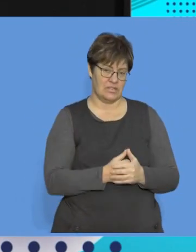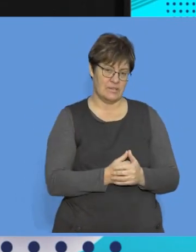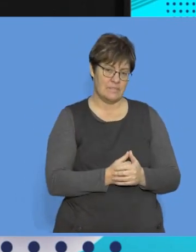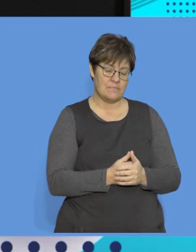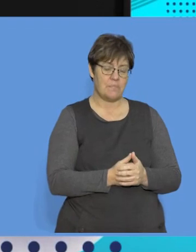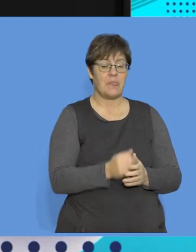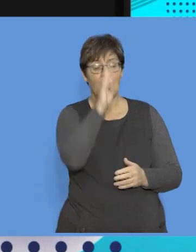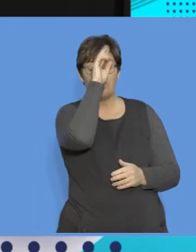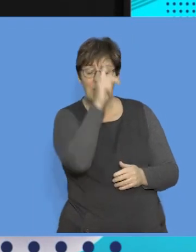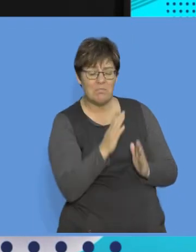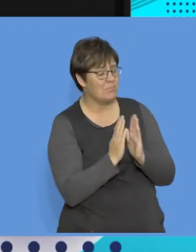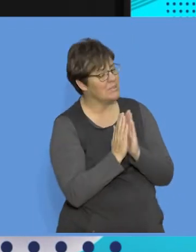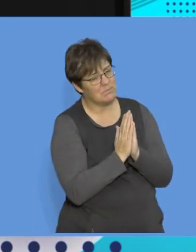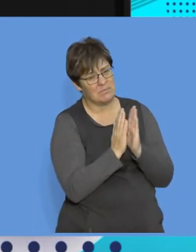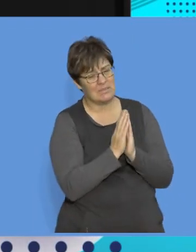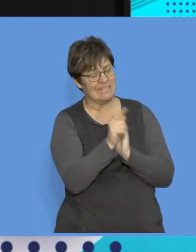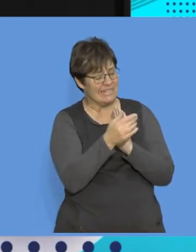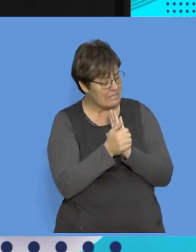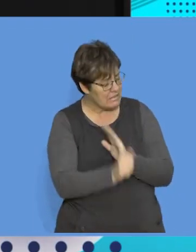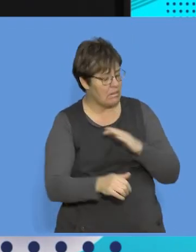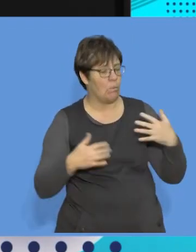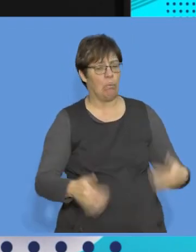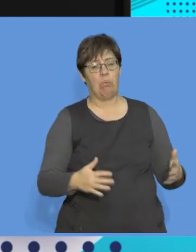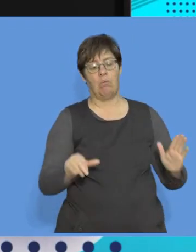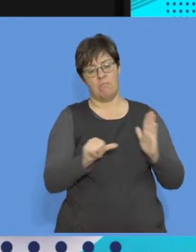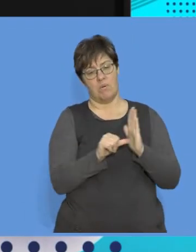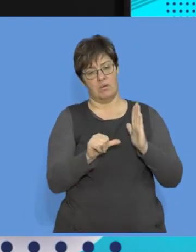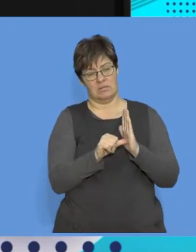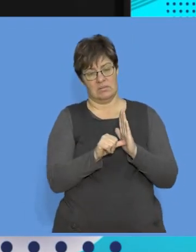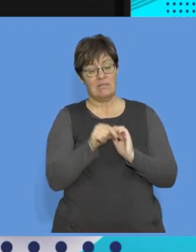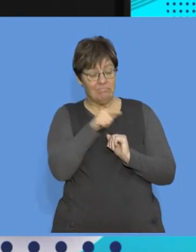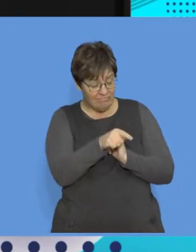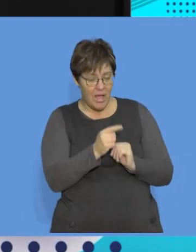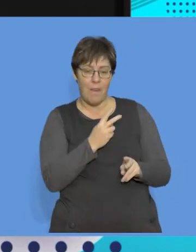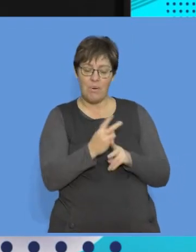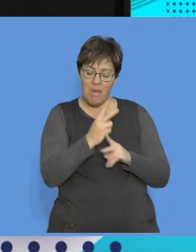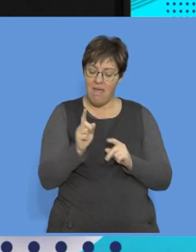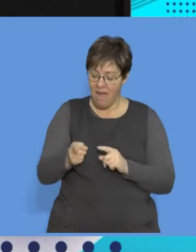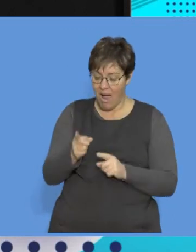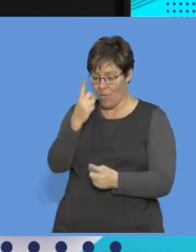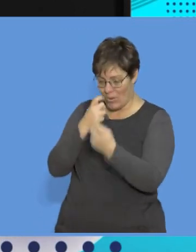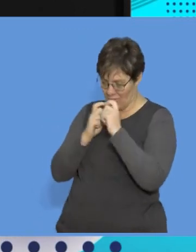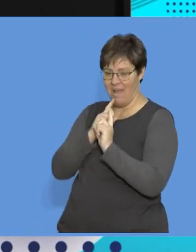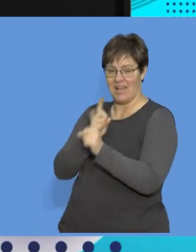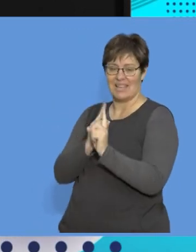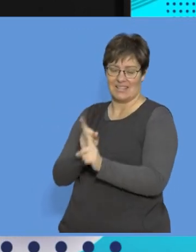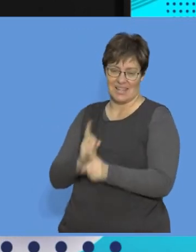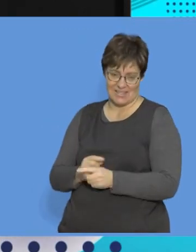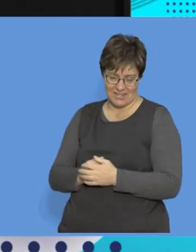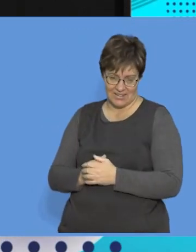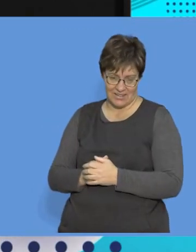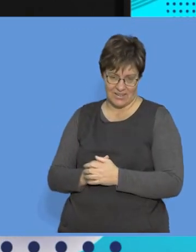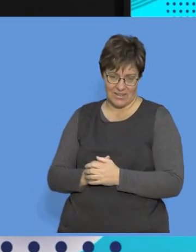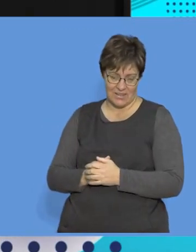are important skills, and hopefully they've prepared you to be able to answer questions and prepare yourself for